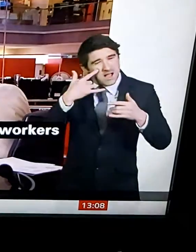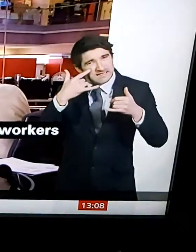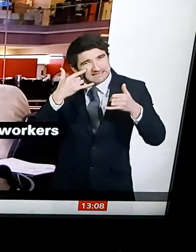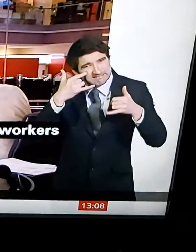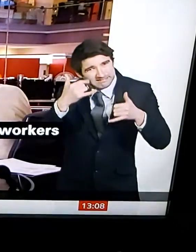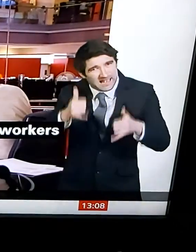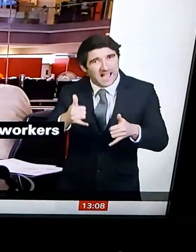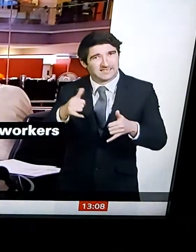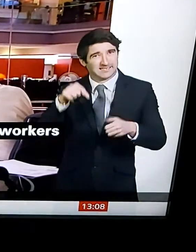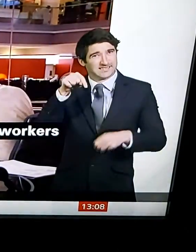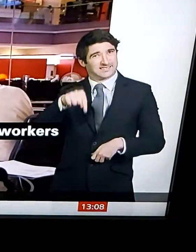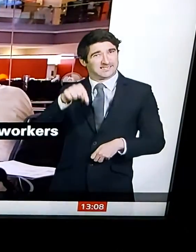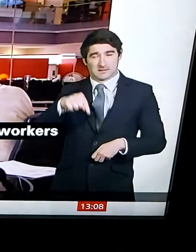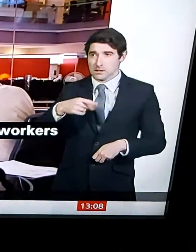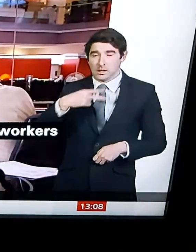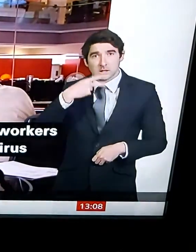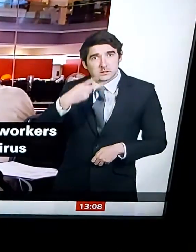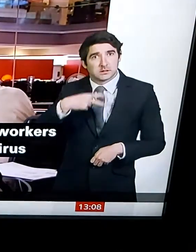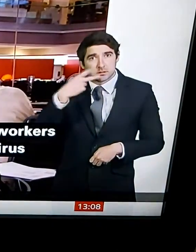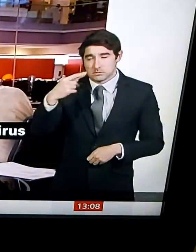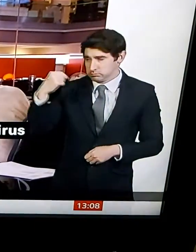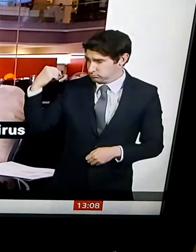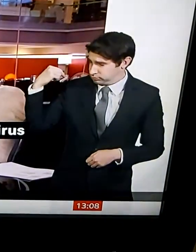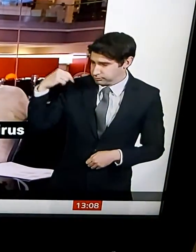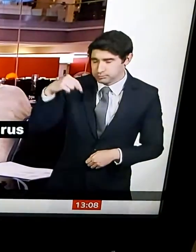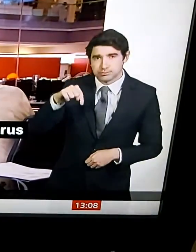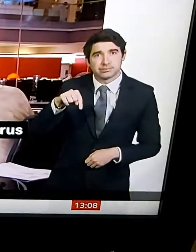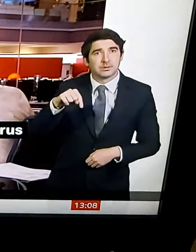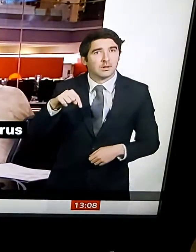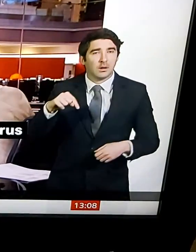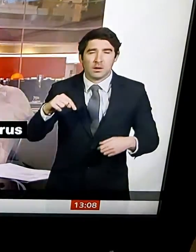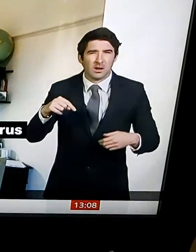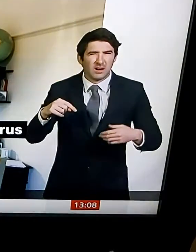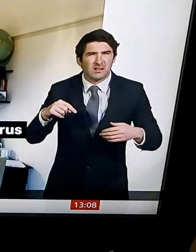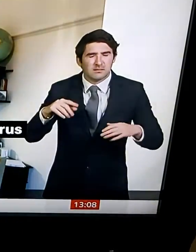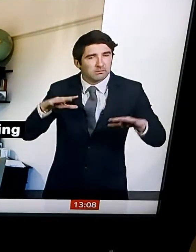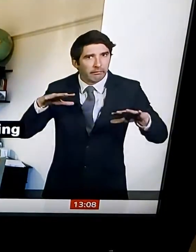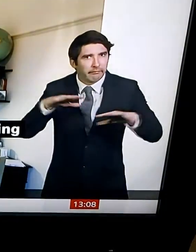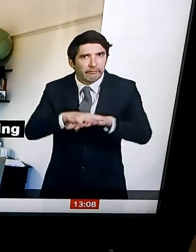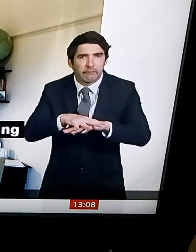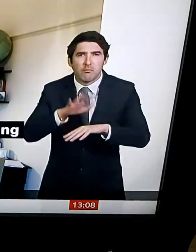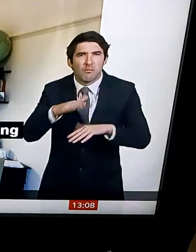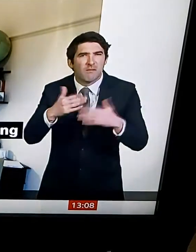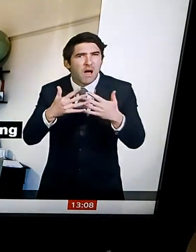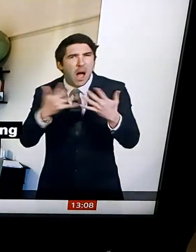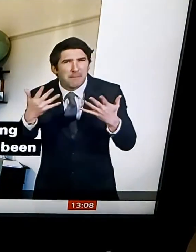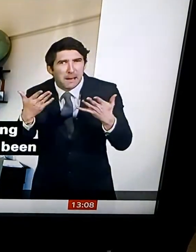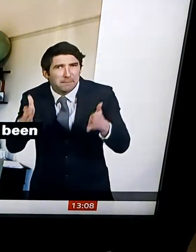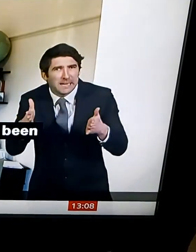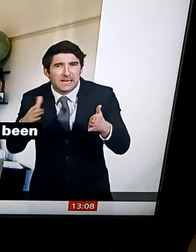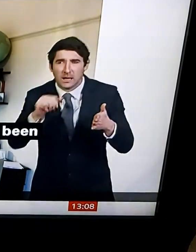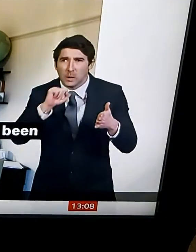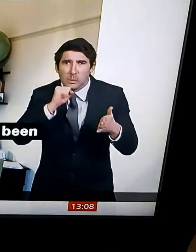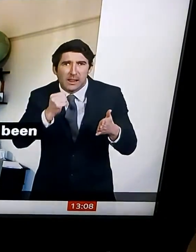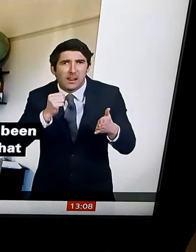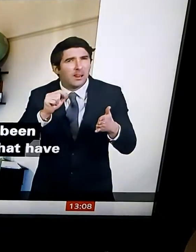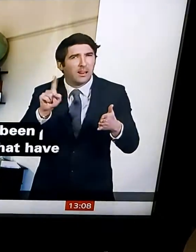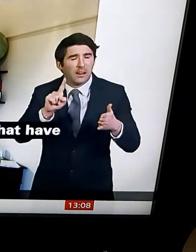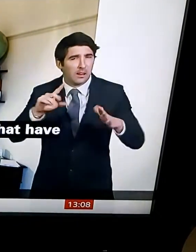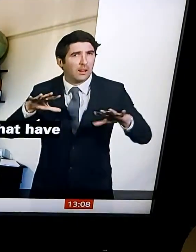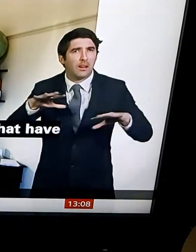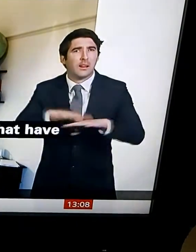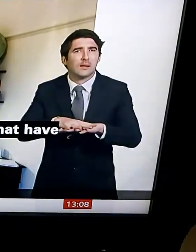virus continues to be a really burning political issue. And there's been confusion over the numbers that have been tested.